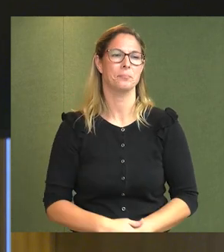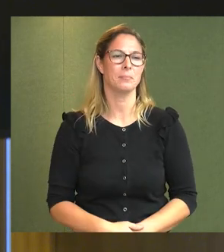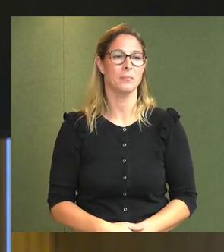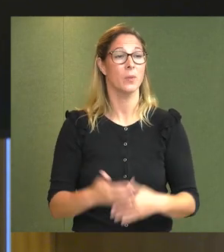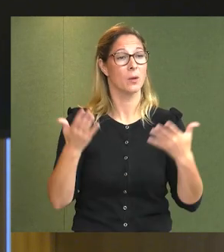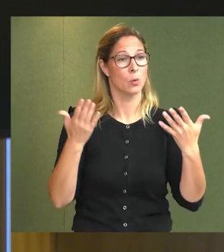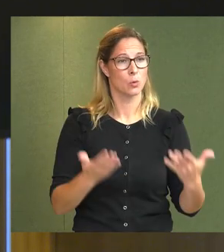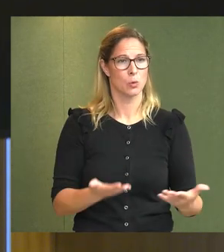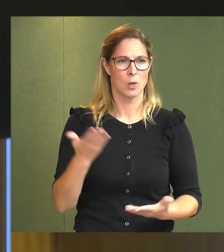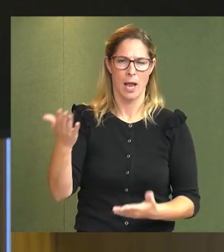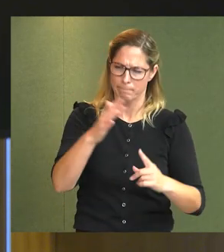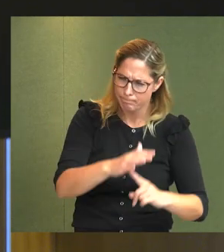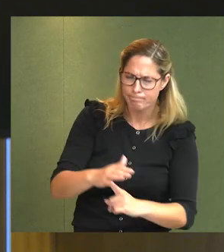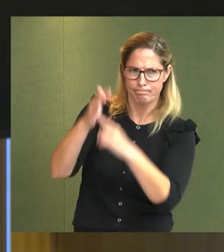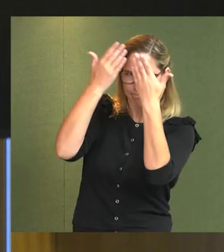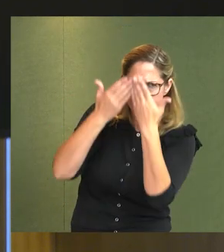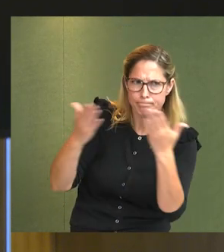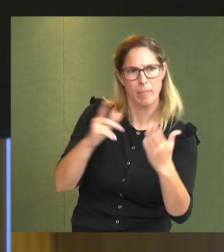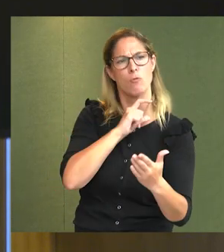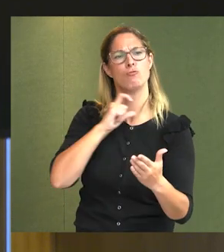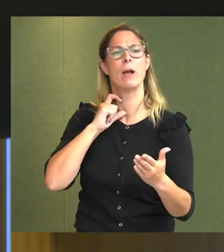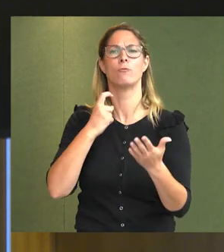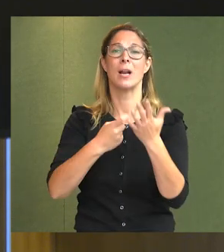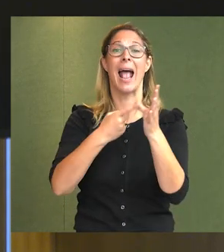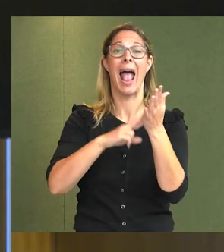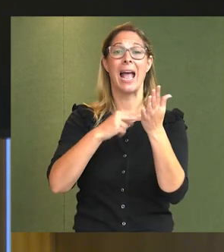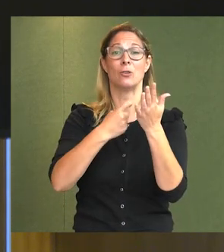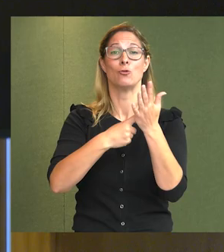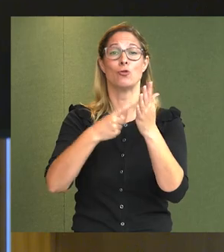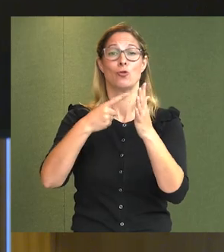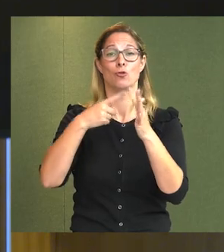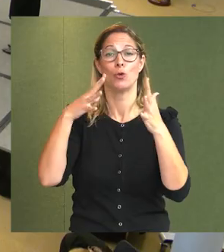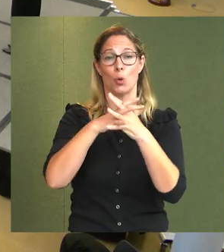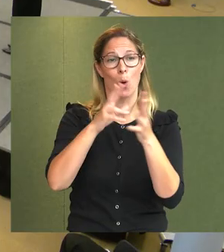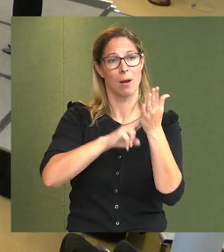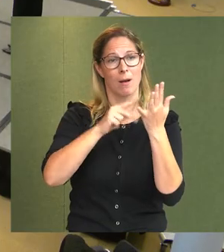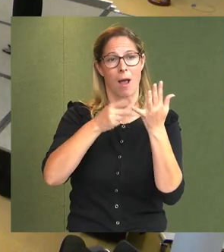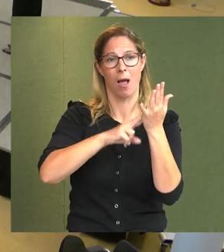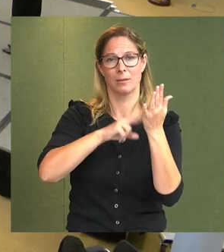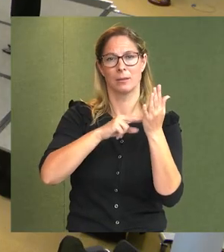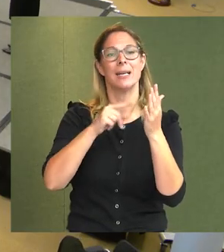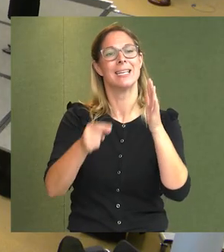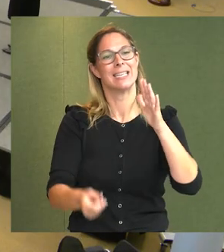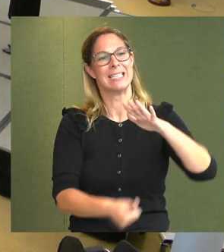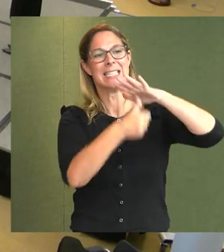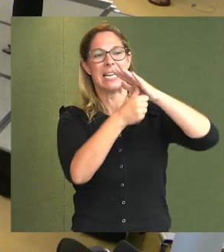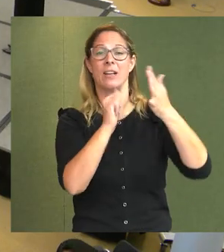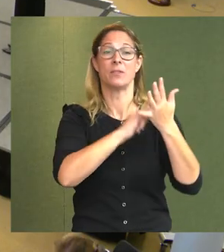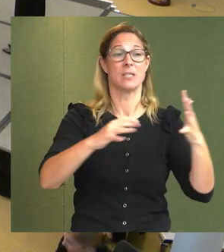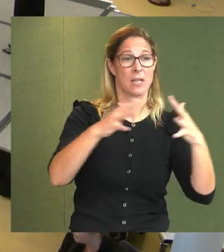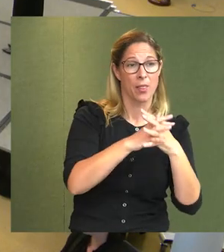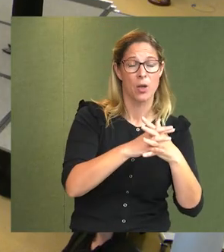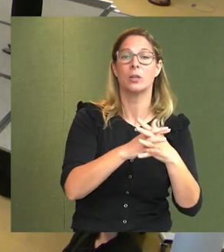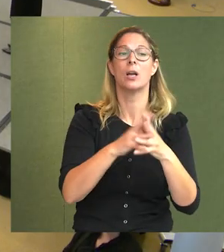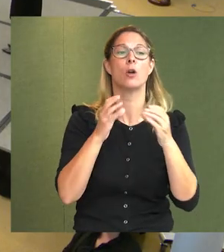today the Very Reverend Andrew Nunn, Dean of Southwark, Rabbi Miriam Berger, Principal